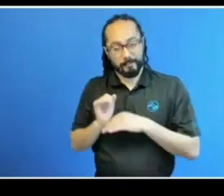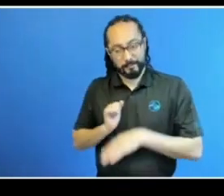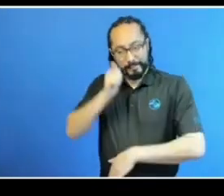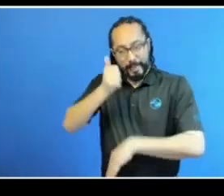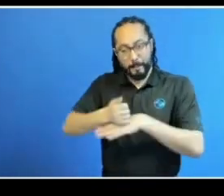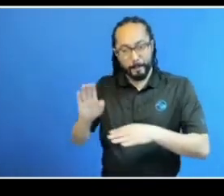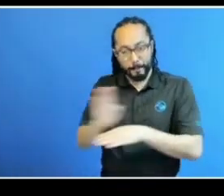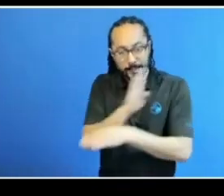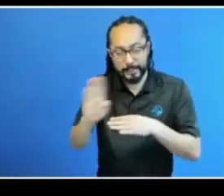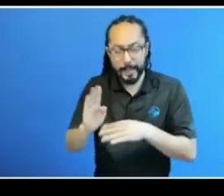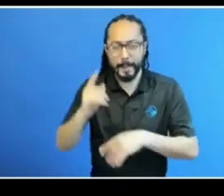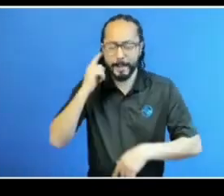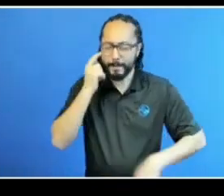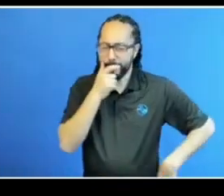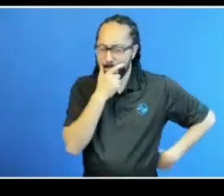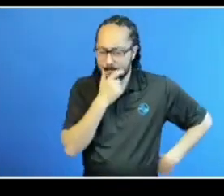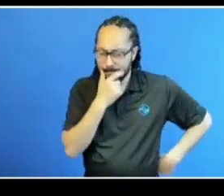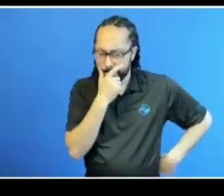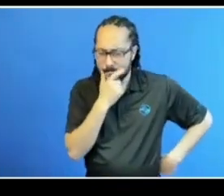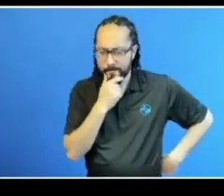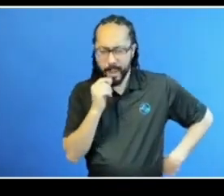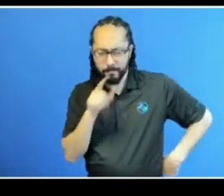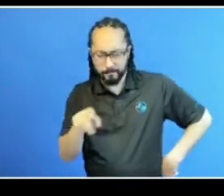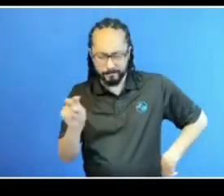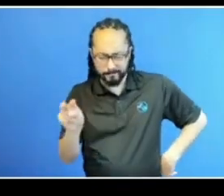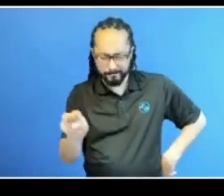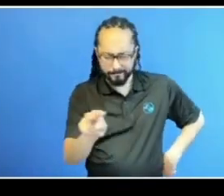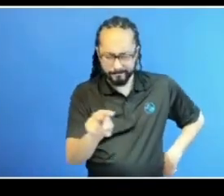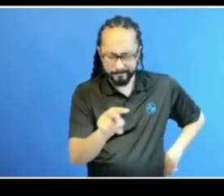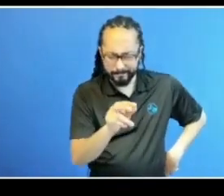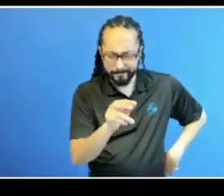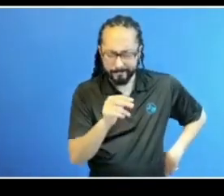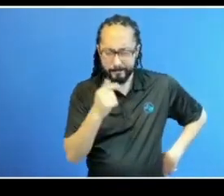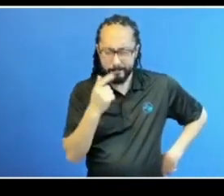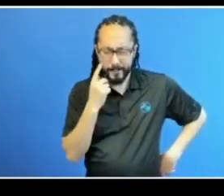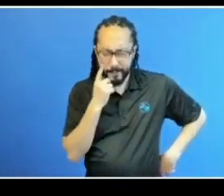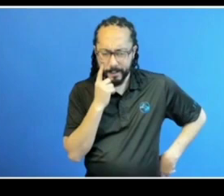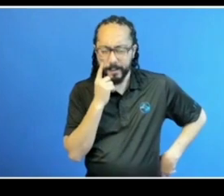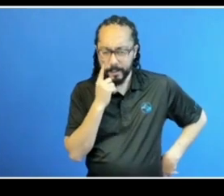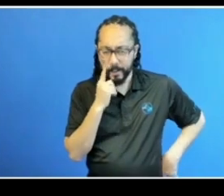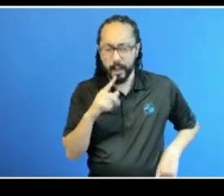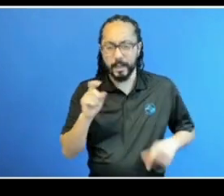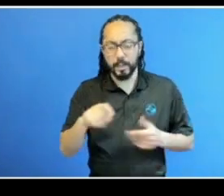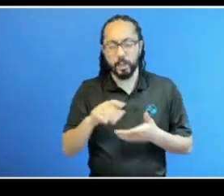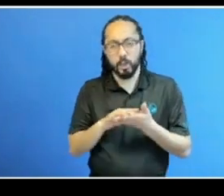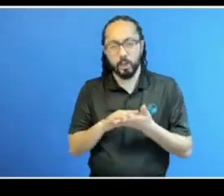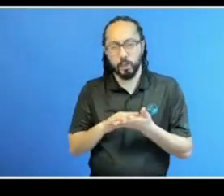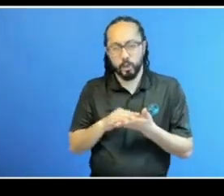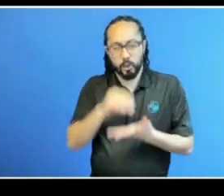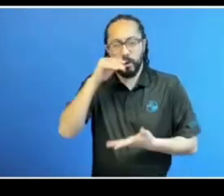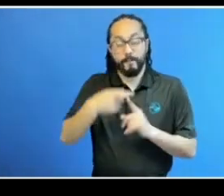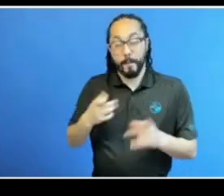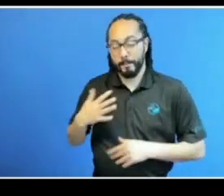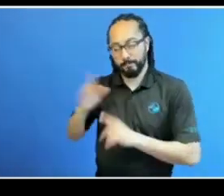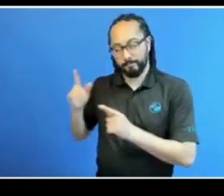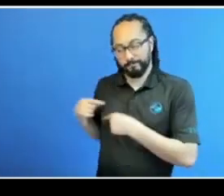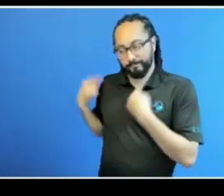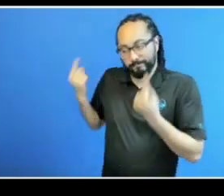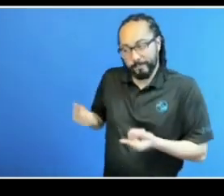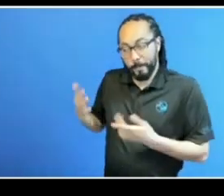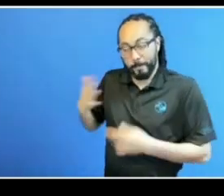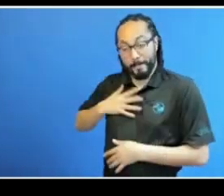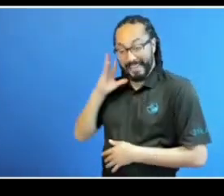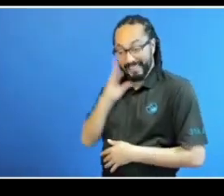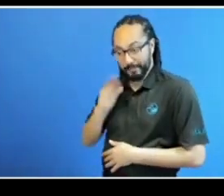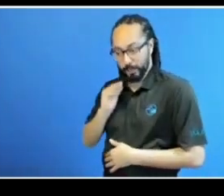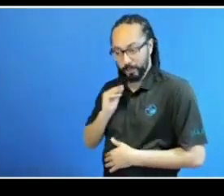let's really look at how I can learn from what my experience has brought me and bring it into the